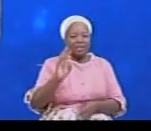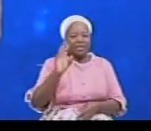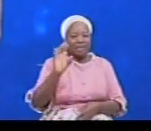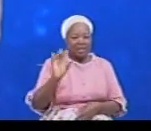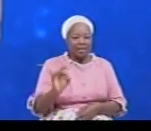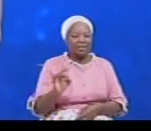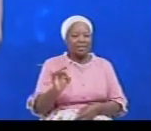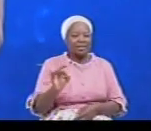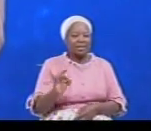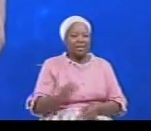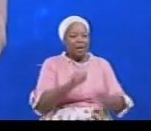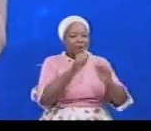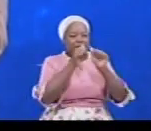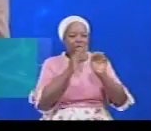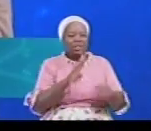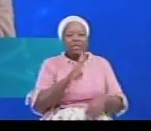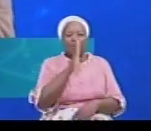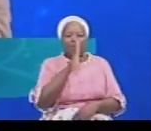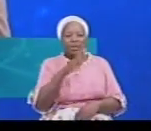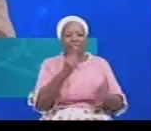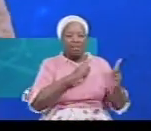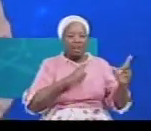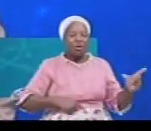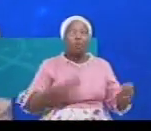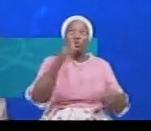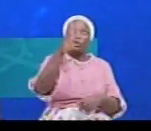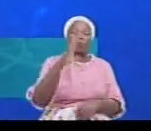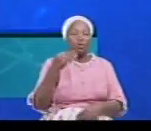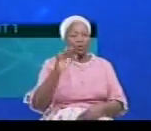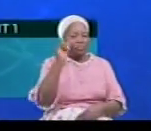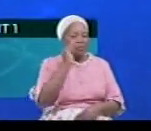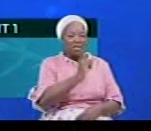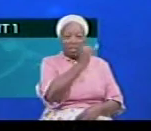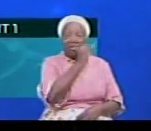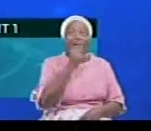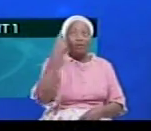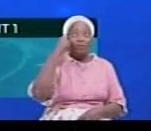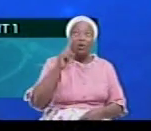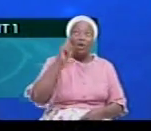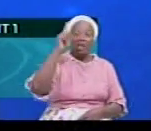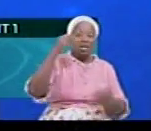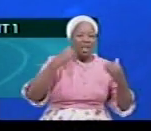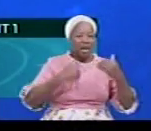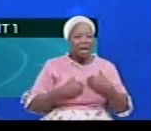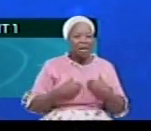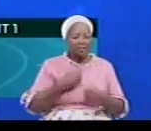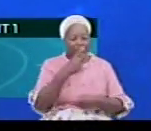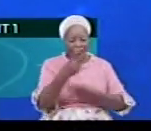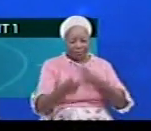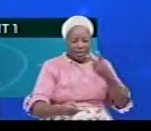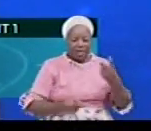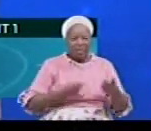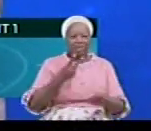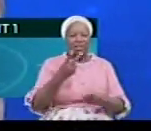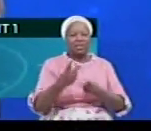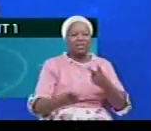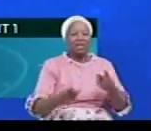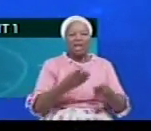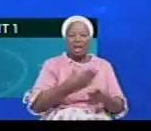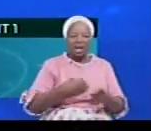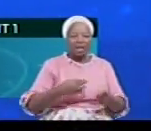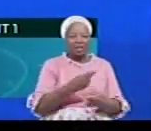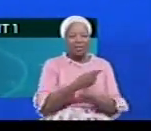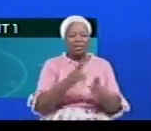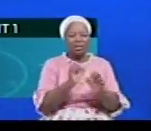68. Blessed be the Lord God of Israel, for he has visited and redeemed